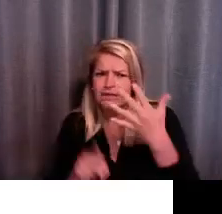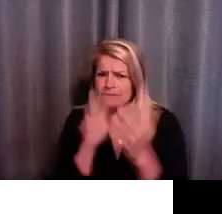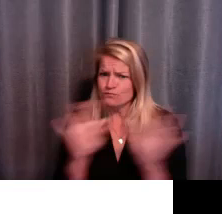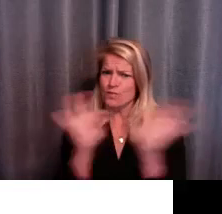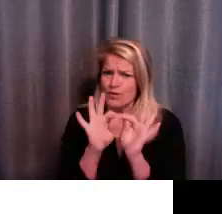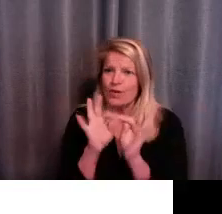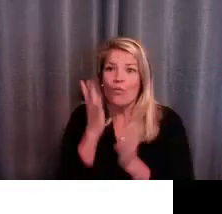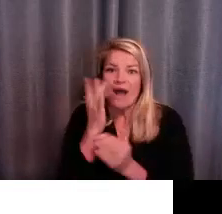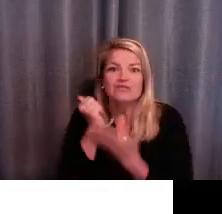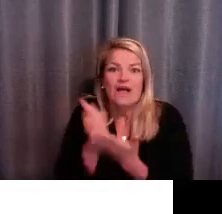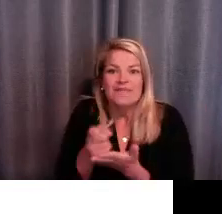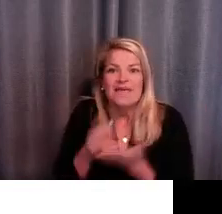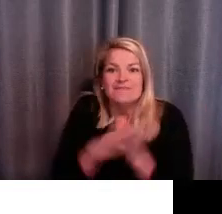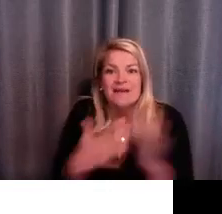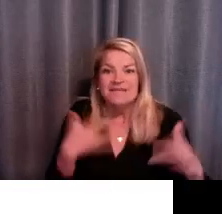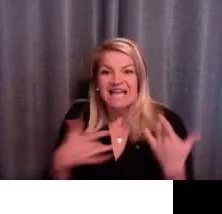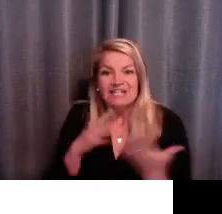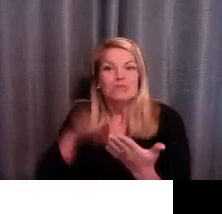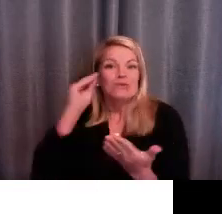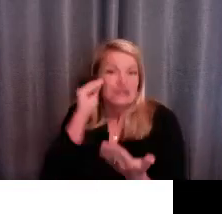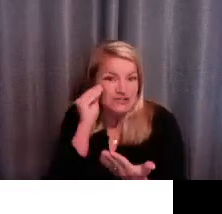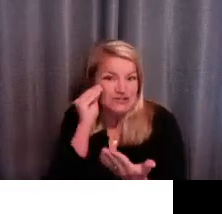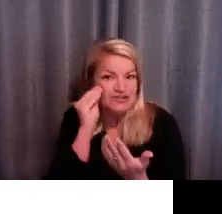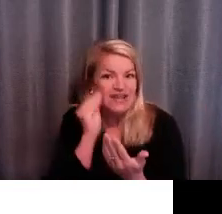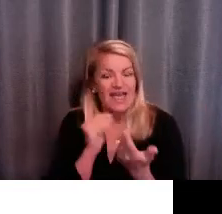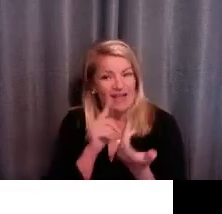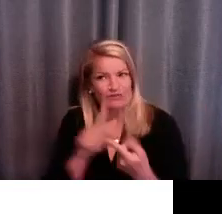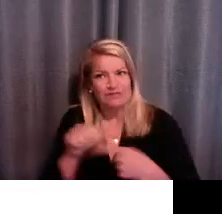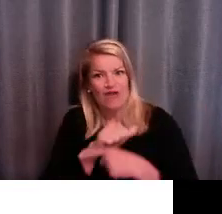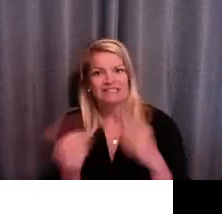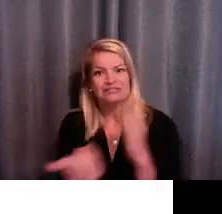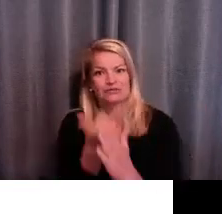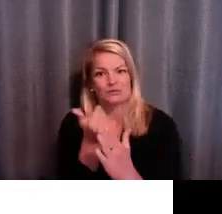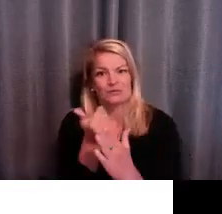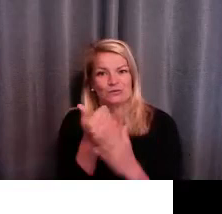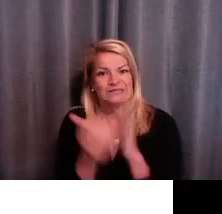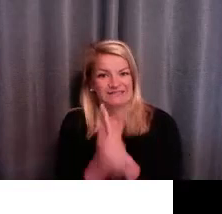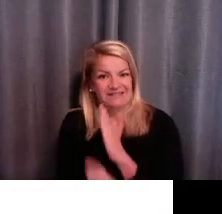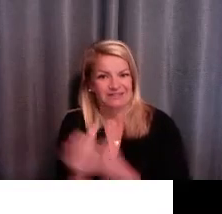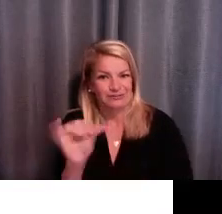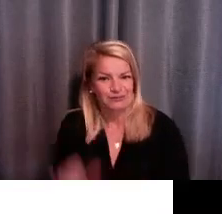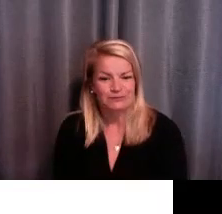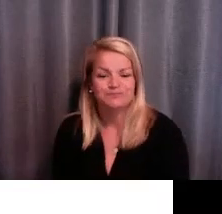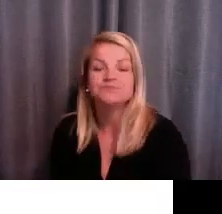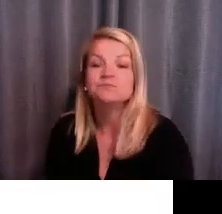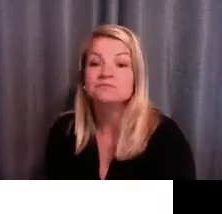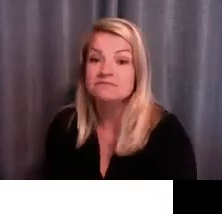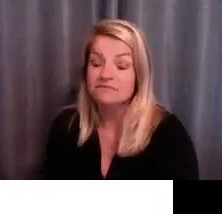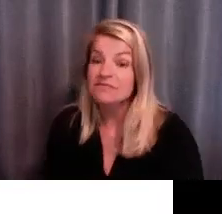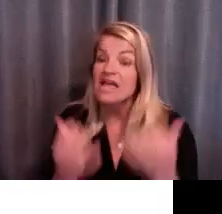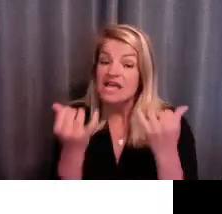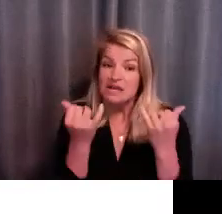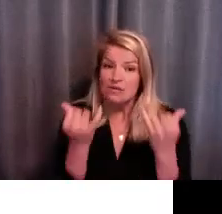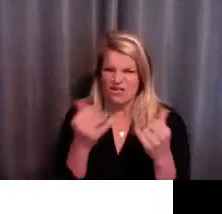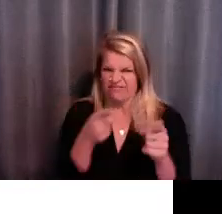excited and interested to learn new and practice new skills. The next slide shows one example, a snippet